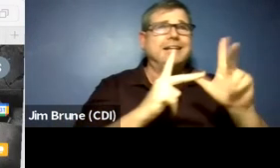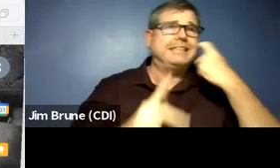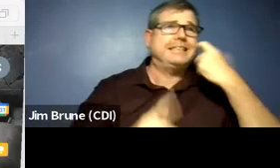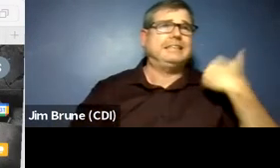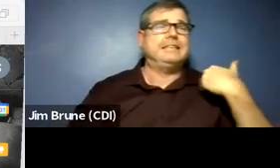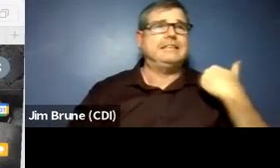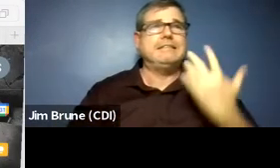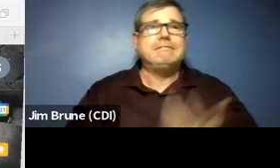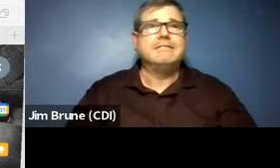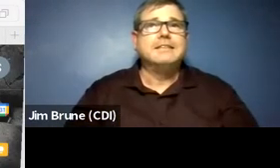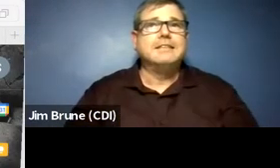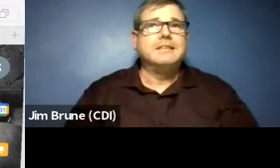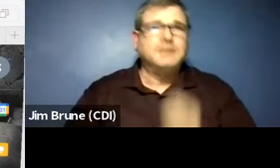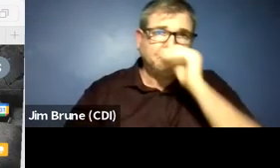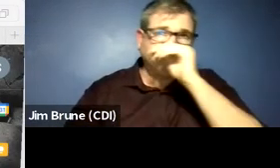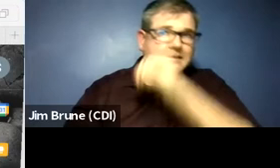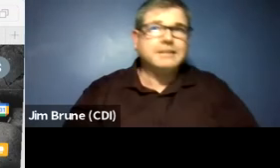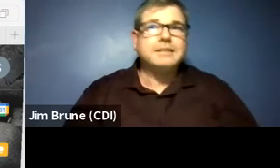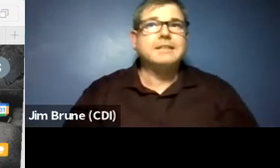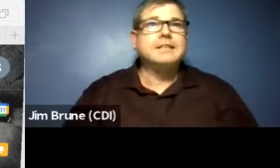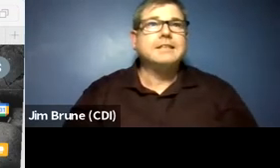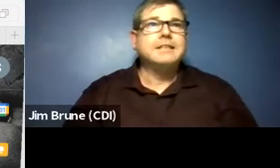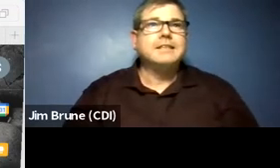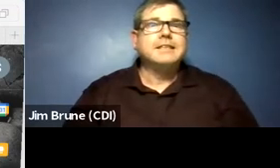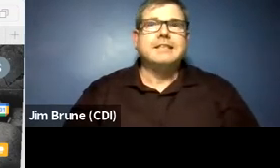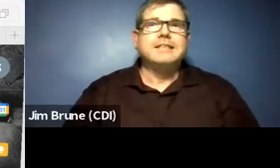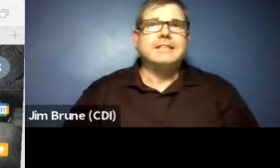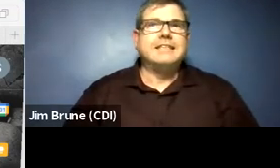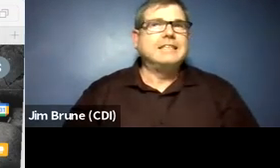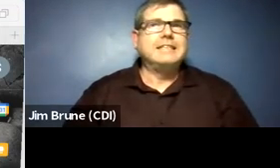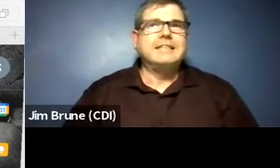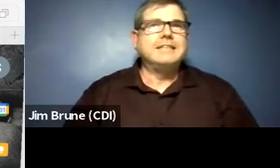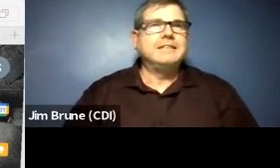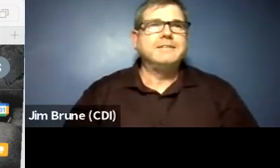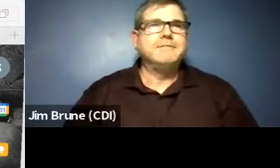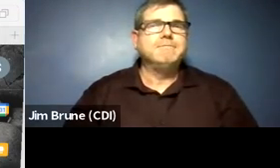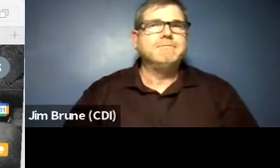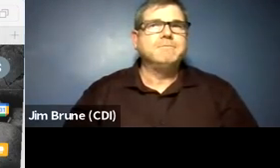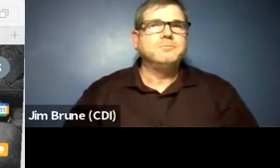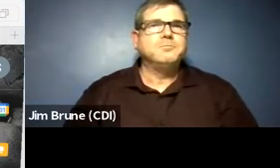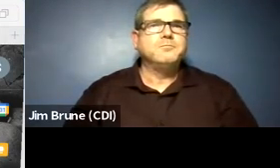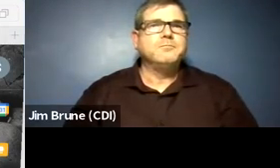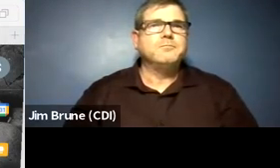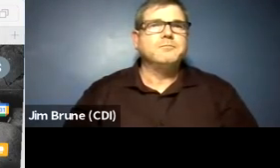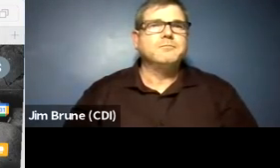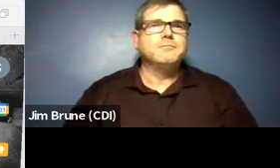Oh, let's see. That's not it. Resume share.